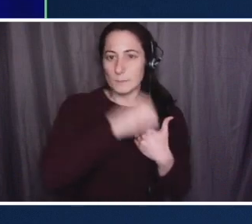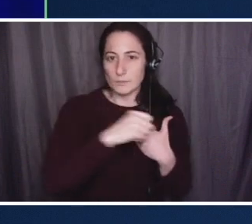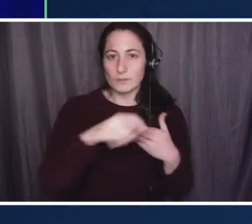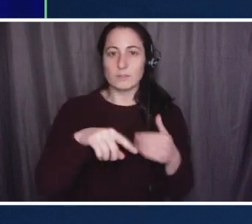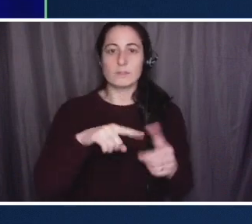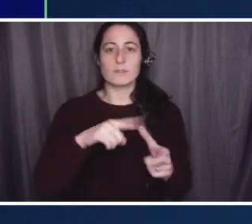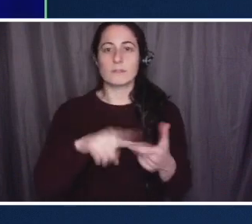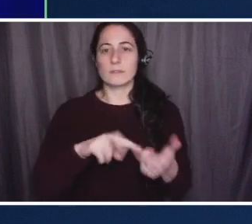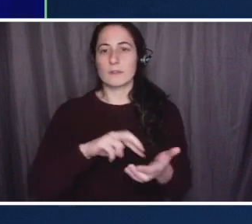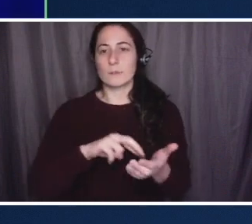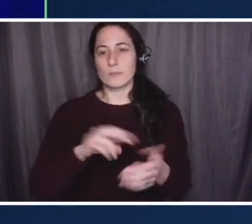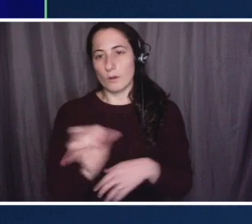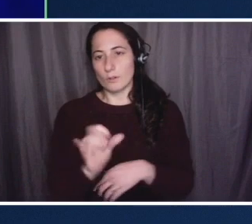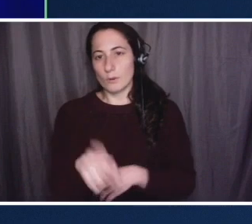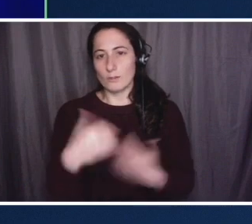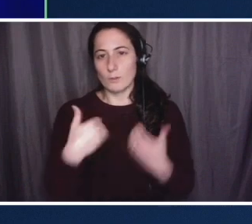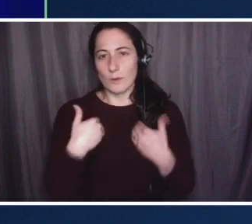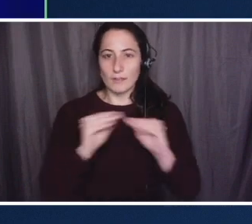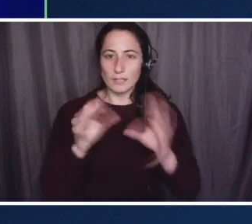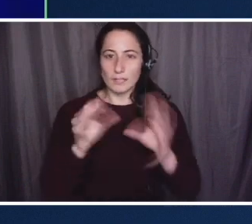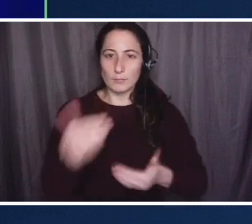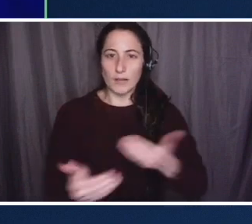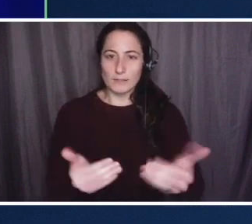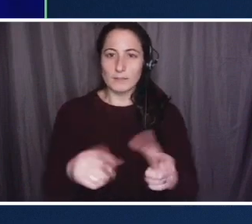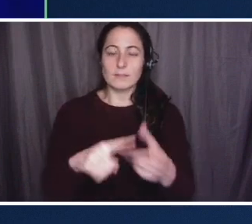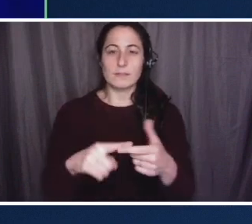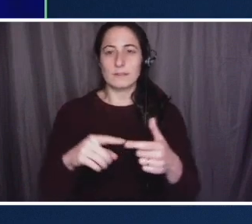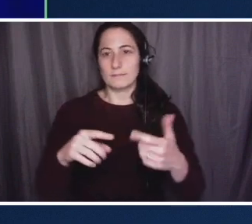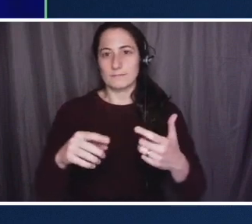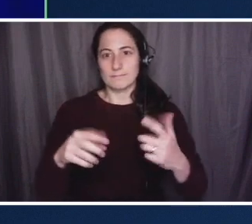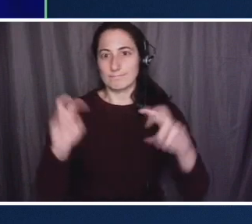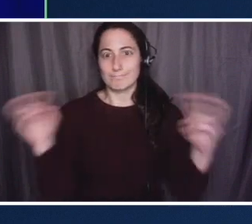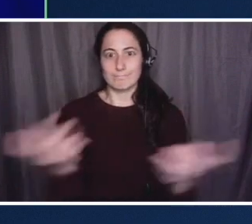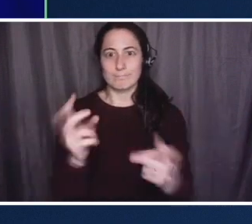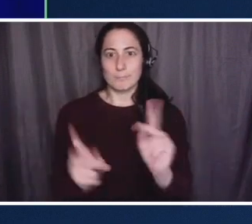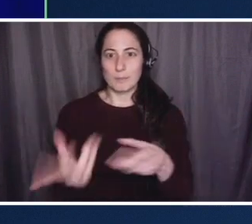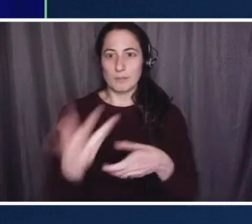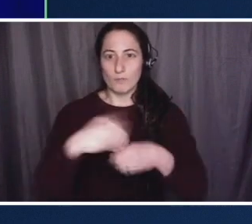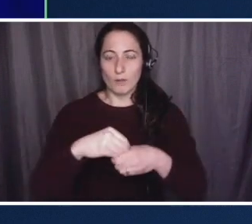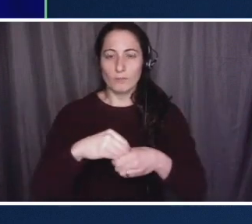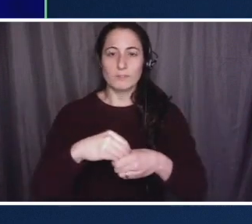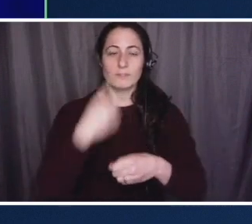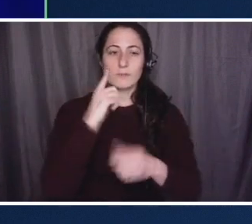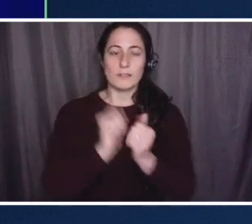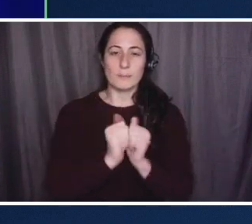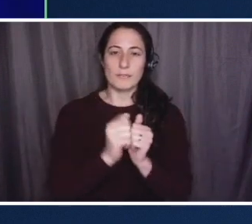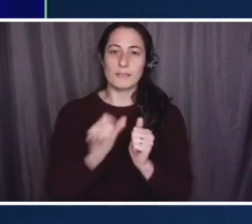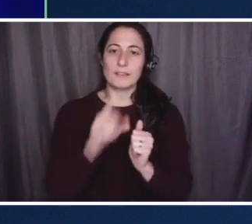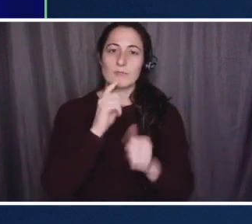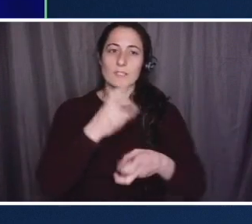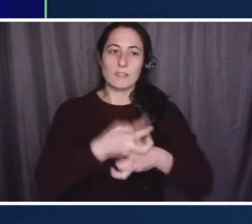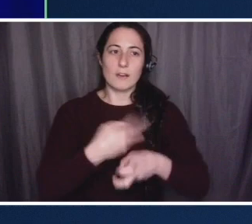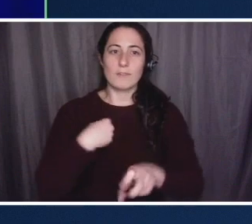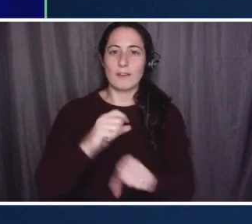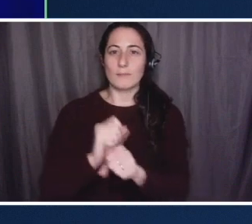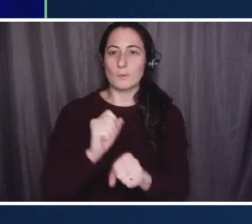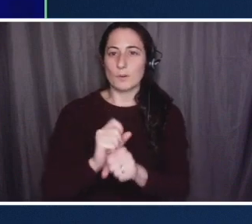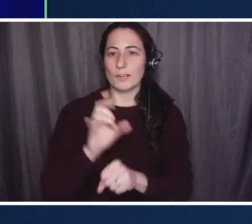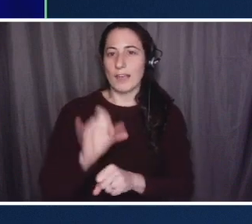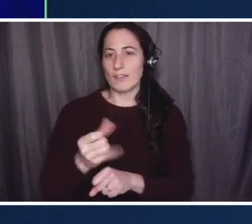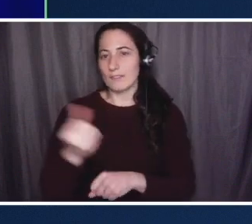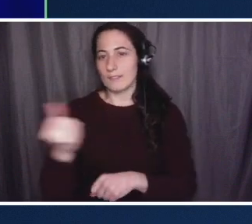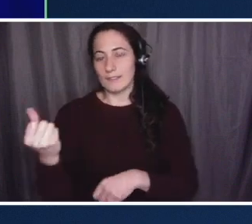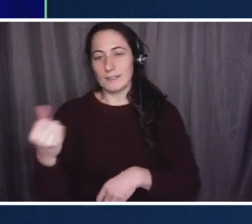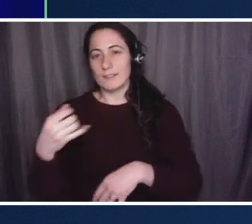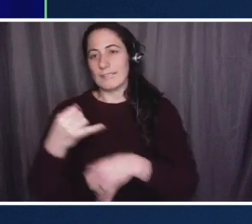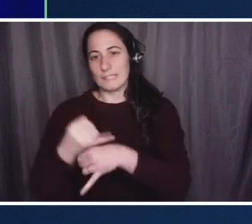people to be at the table and to be able to compete. It's very hard. I've worked at the National Bureaucratic Institute as an INGO, right? I know what it's like to